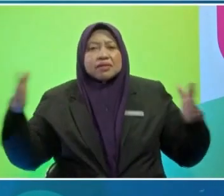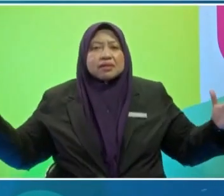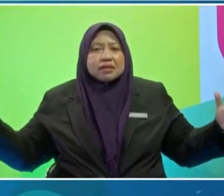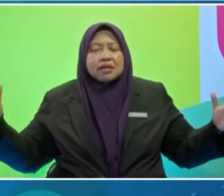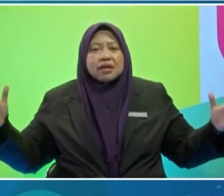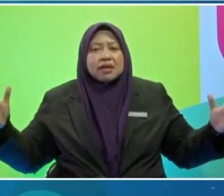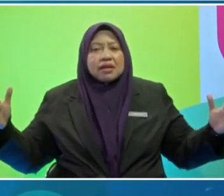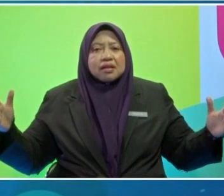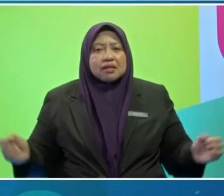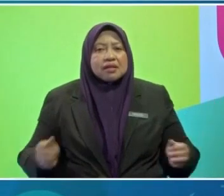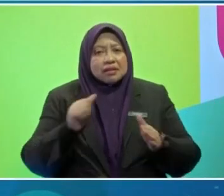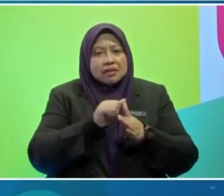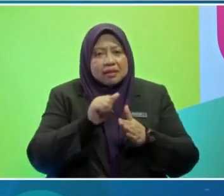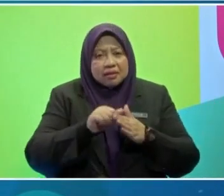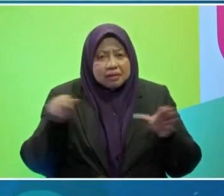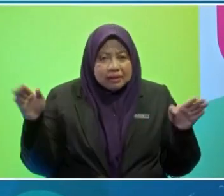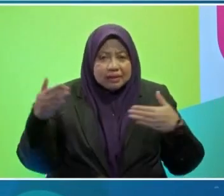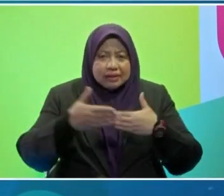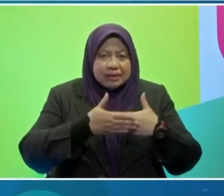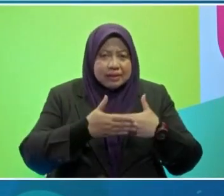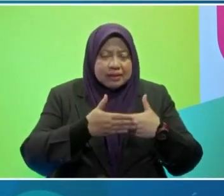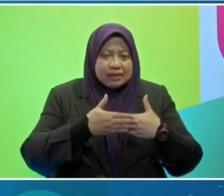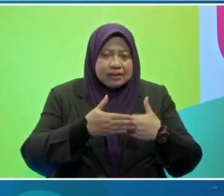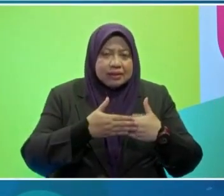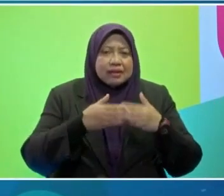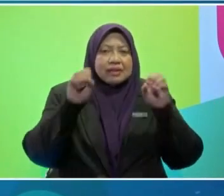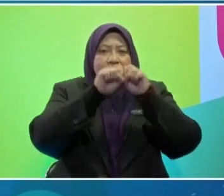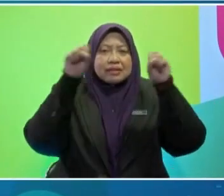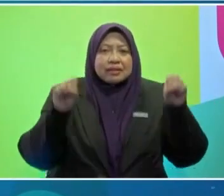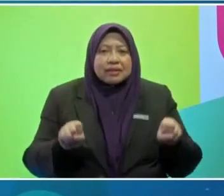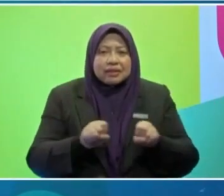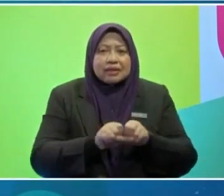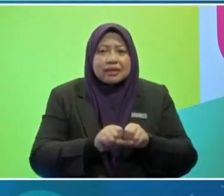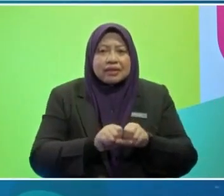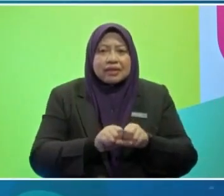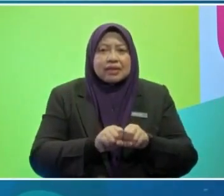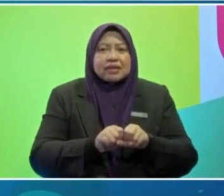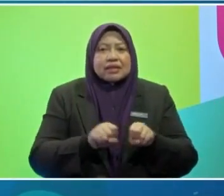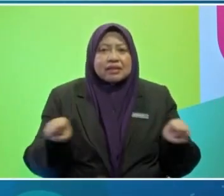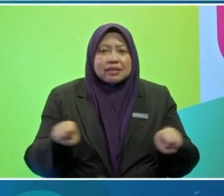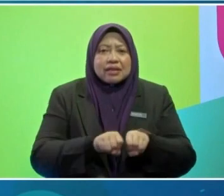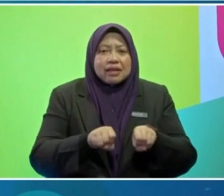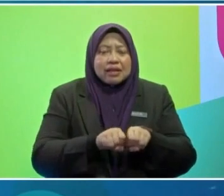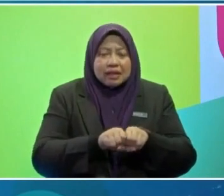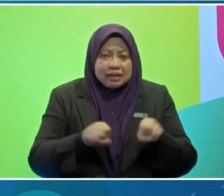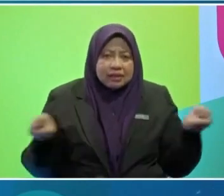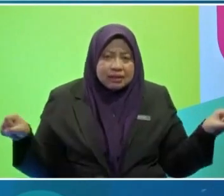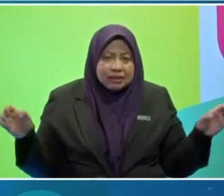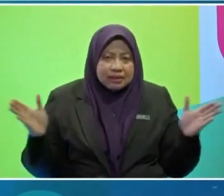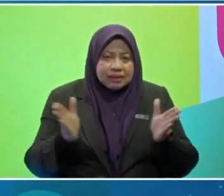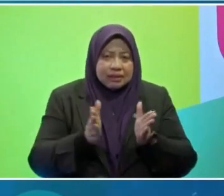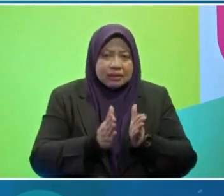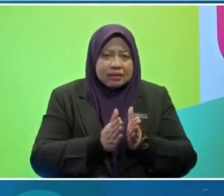then smaller. As you get closer to the screen. Oh, it's becoming the same size. Yes. Almost. Yes.